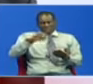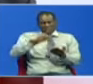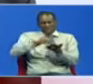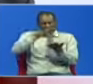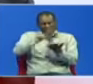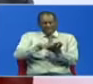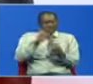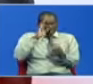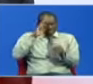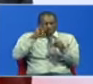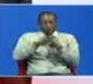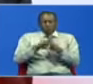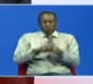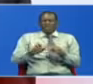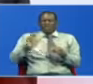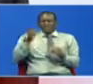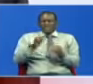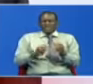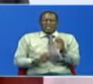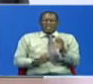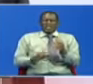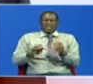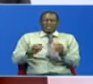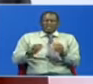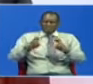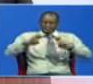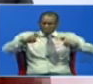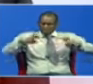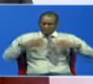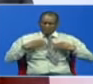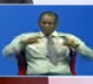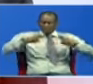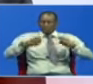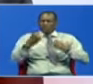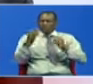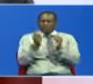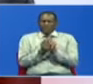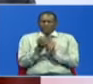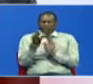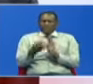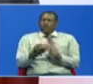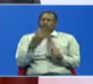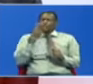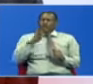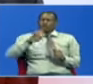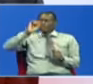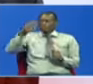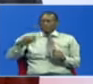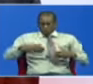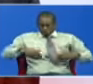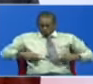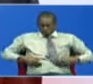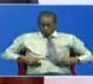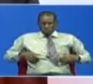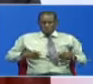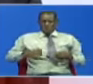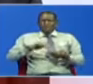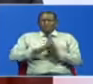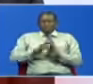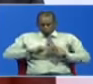also in the Kenya Demographic Health Survey of 2019, 400,000 teenagers get pregnant every